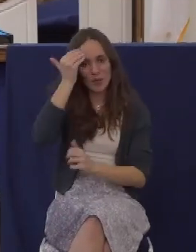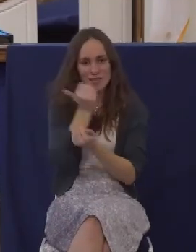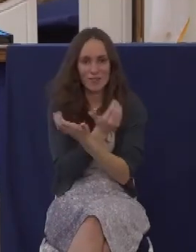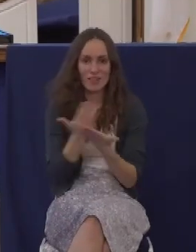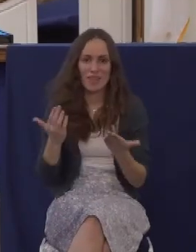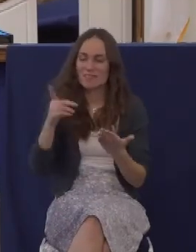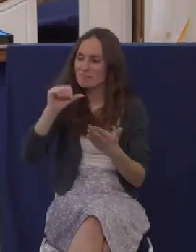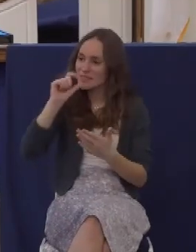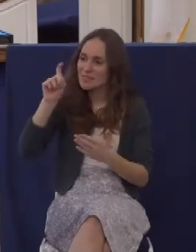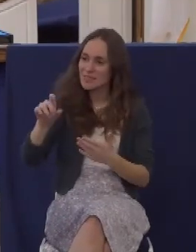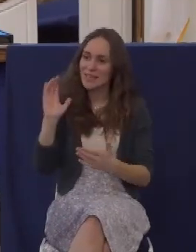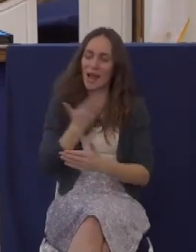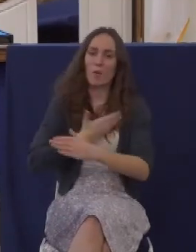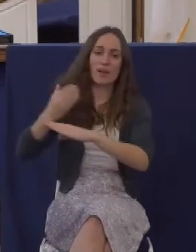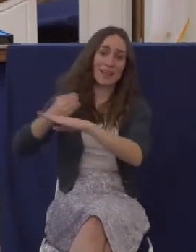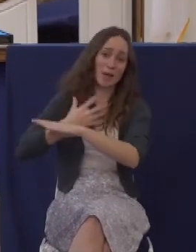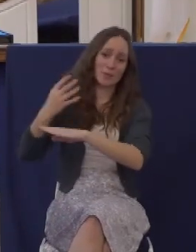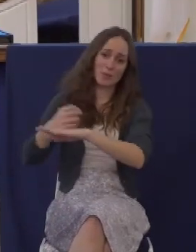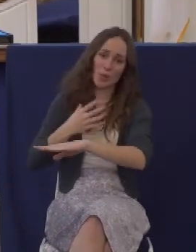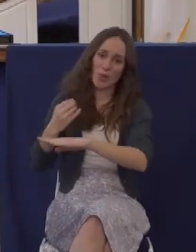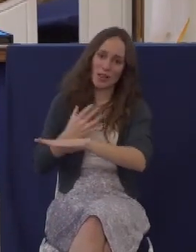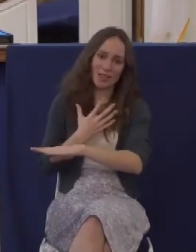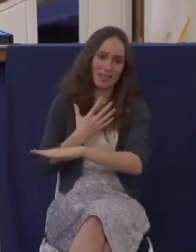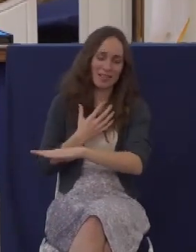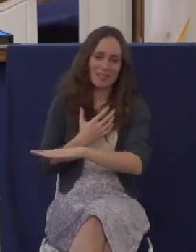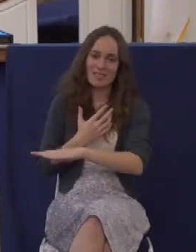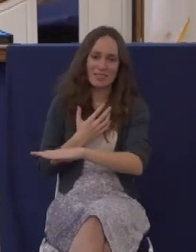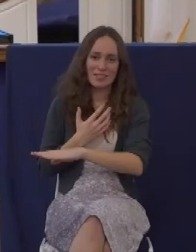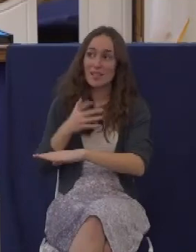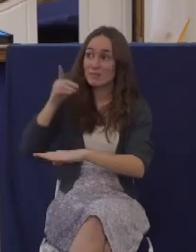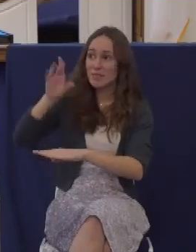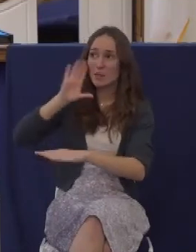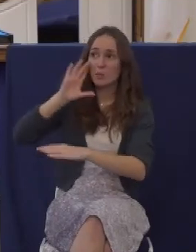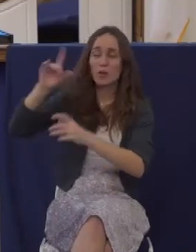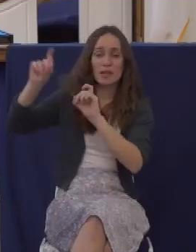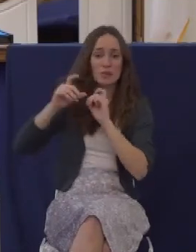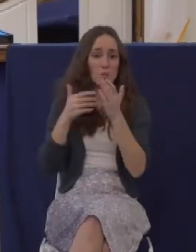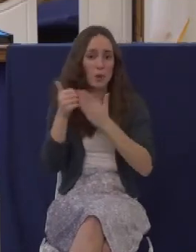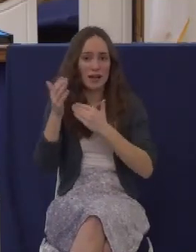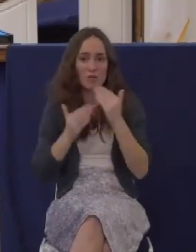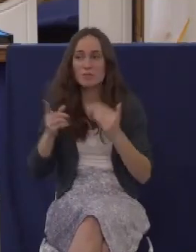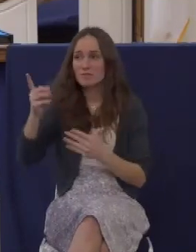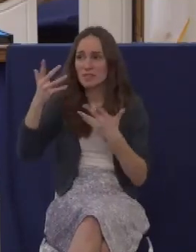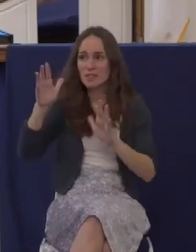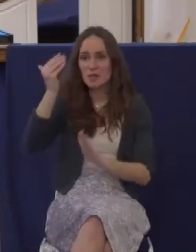need our counsel, and he is not reluctant to give us what he knows we need.